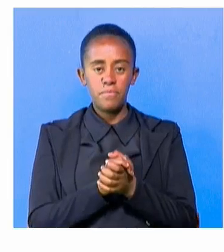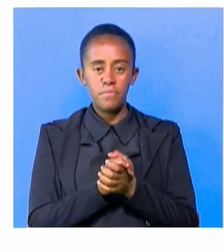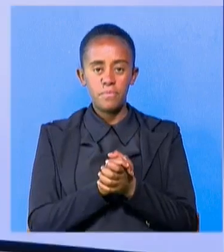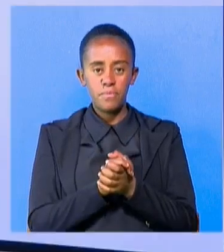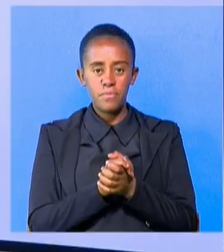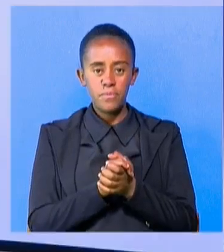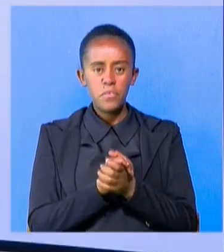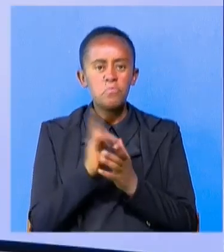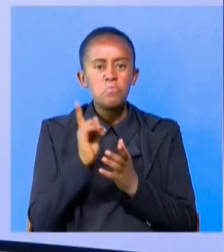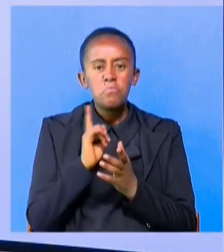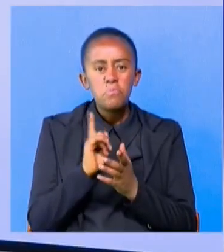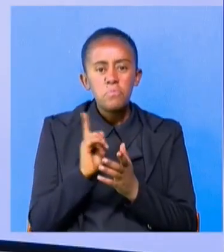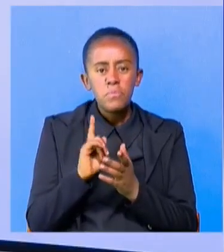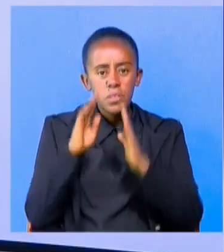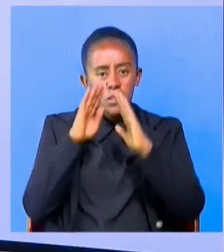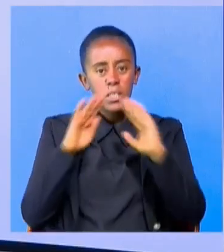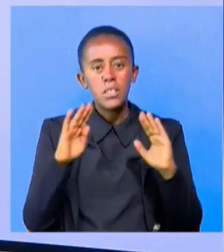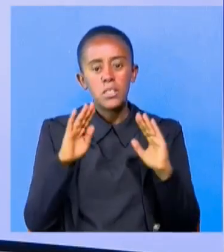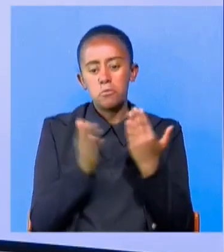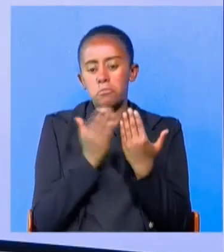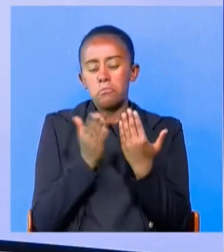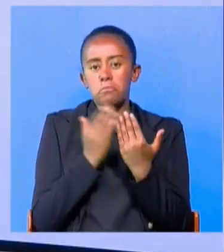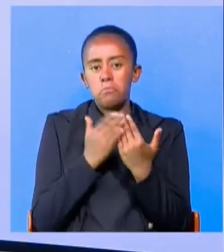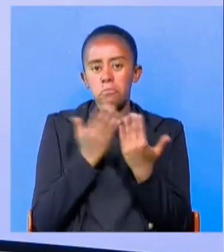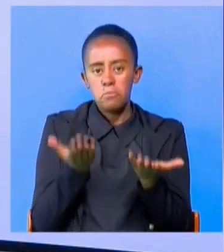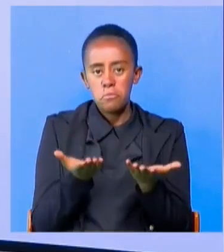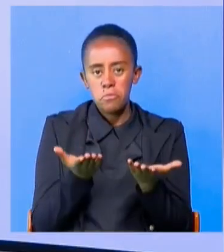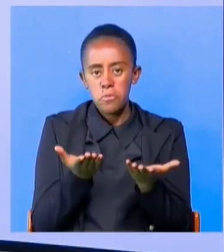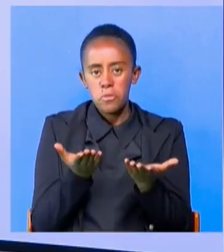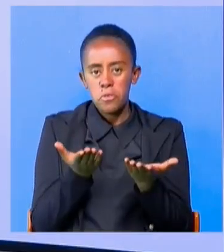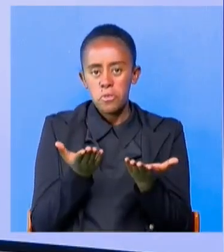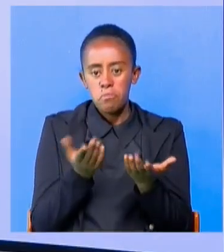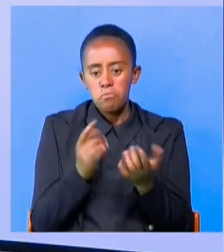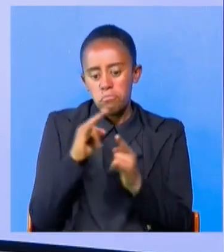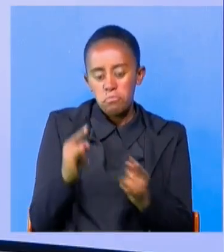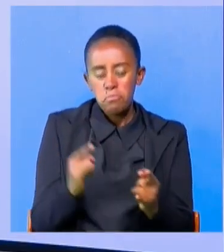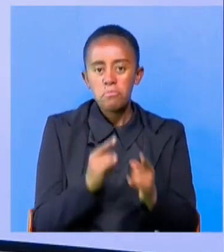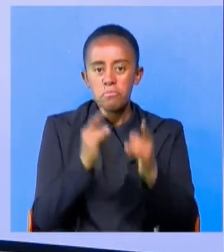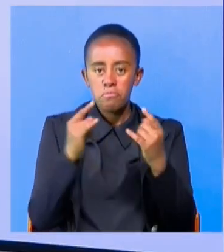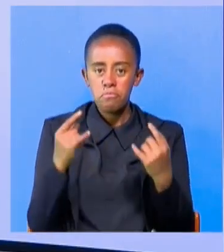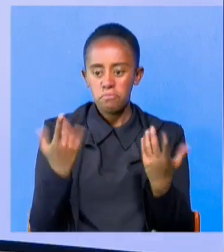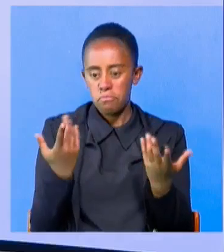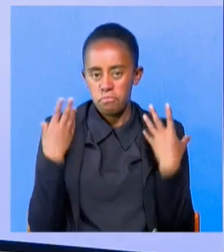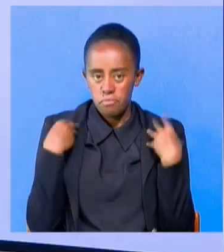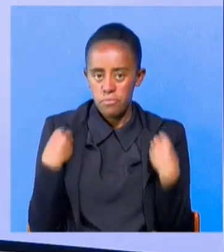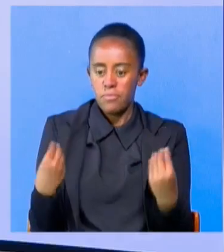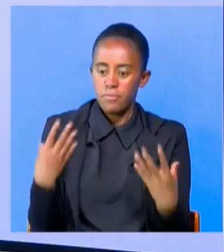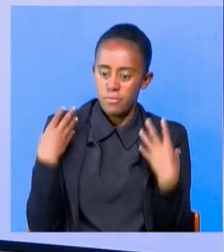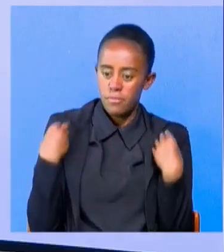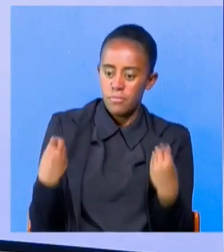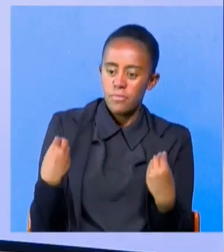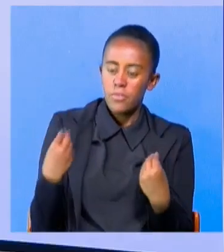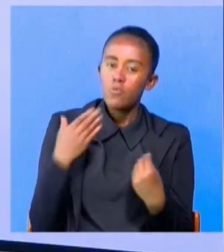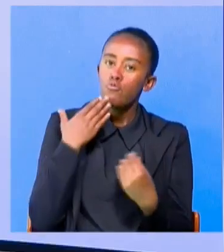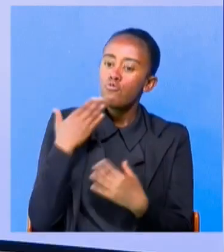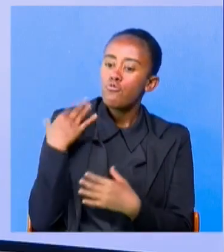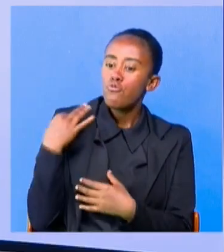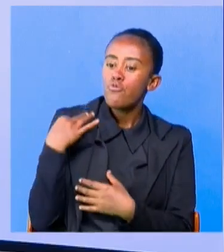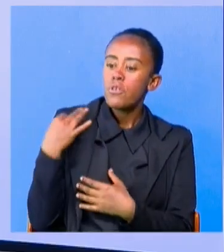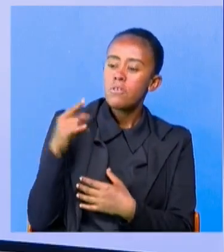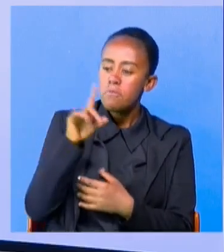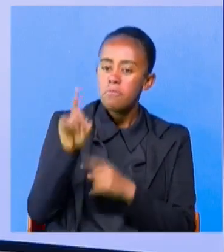You know what greeting means? Simply, greeting means it is a way of salutation for asking for the goodwill of